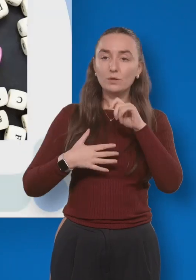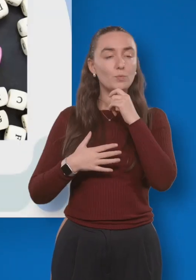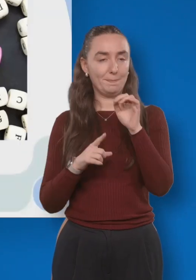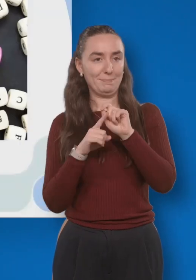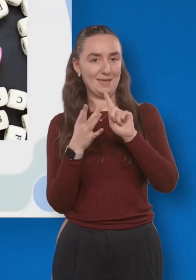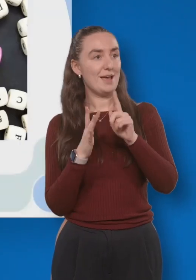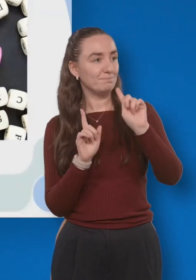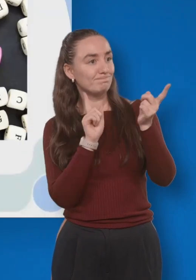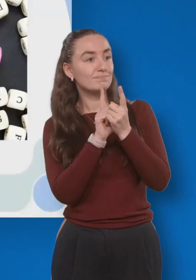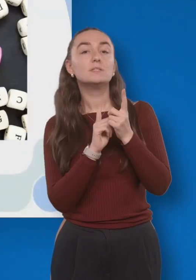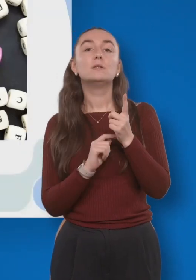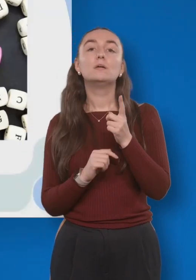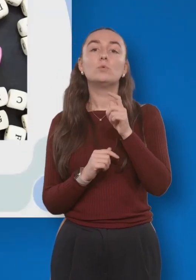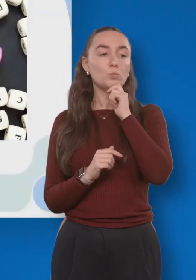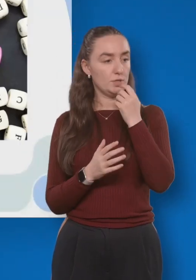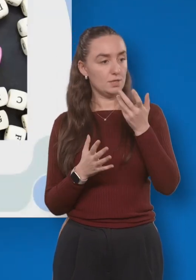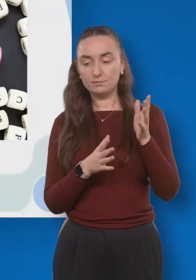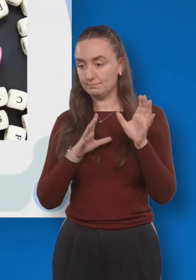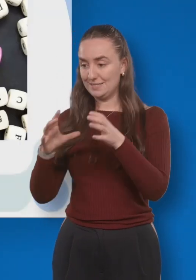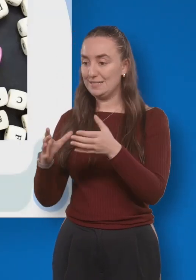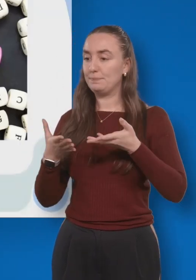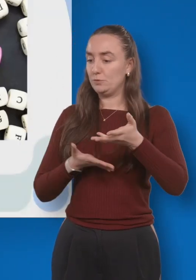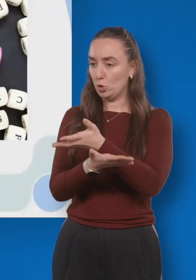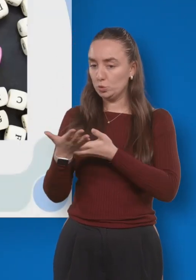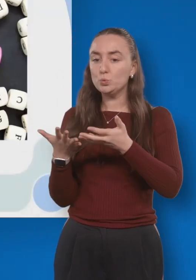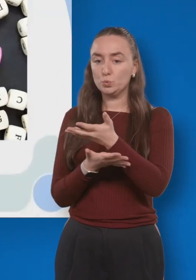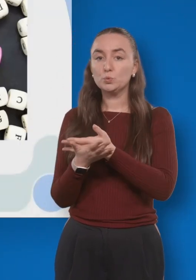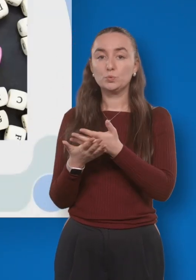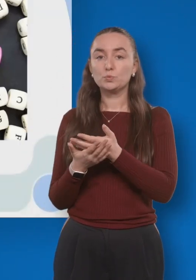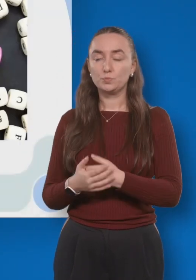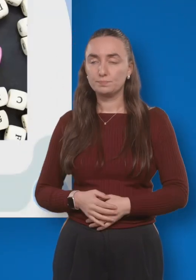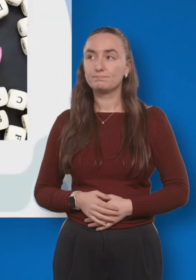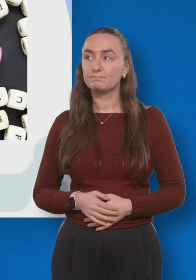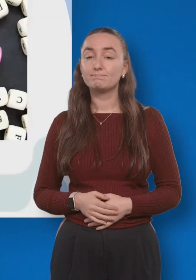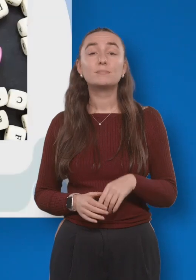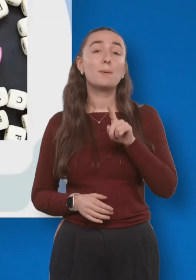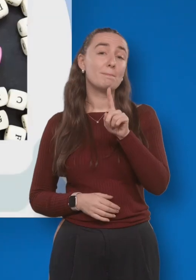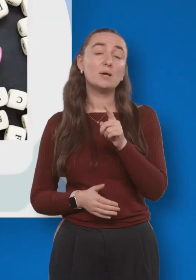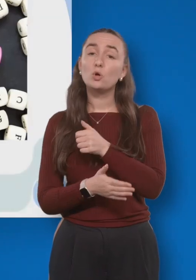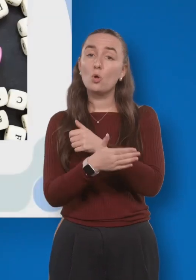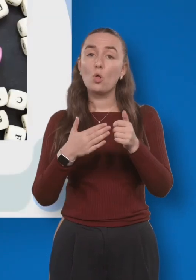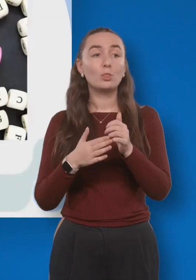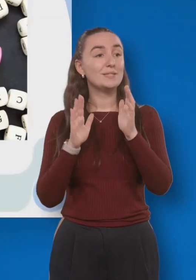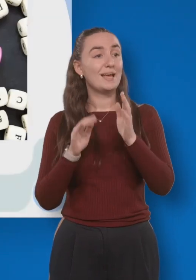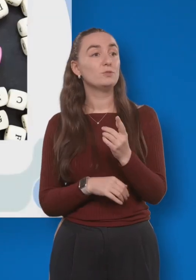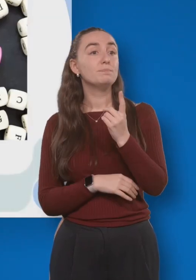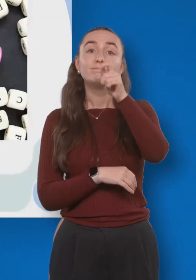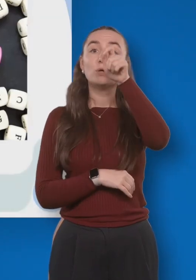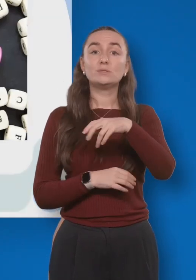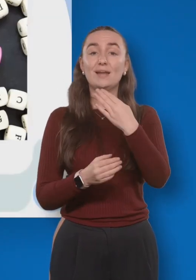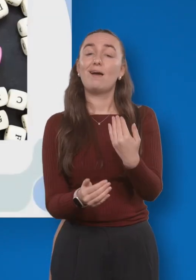and we would talk it through. So I think that ultimately there does need to be somebody who's accountable. So it's about